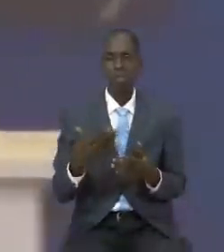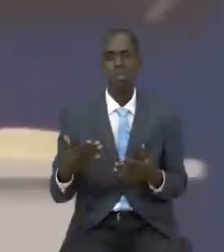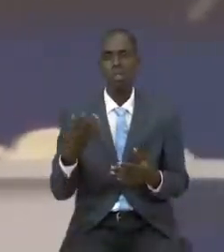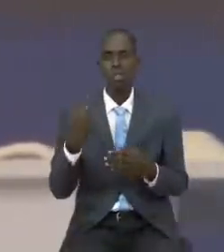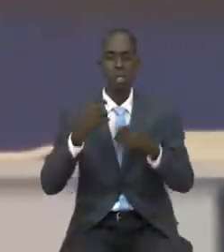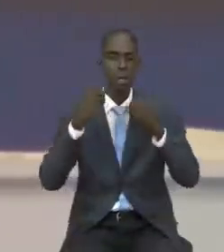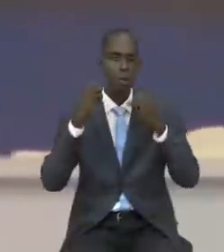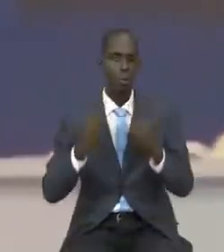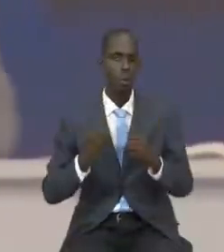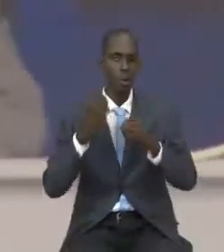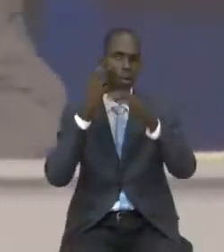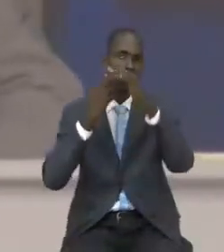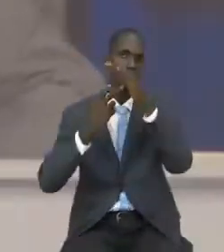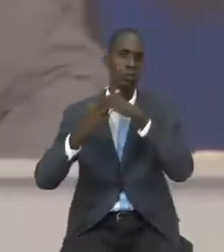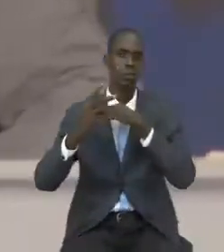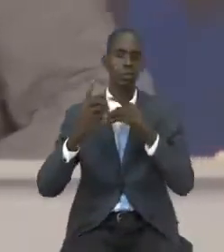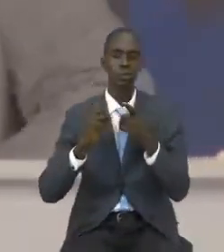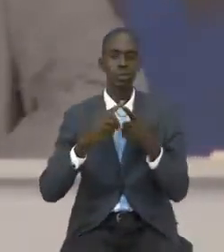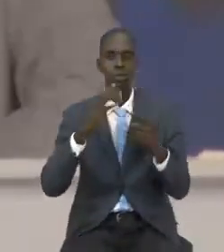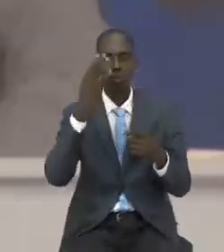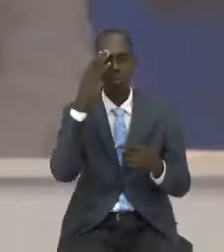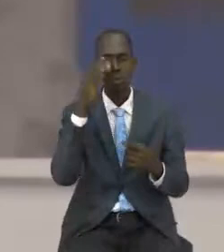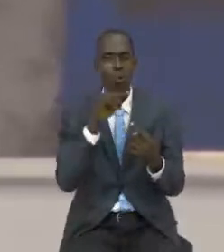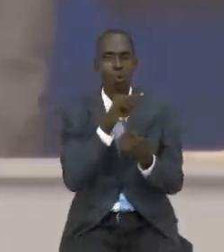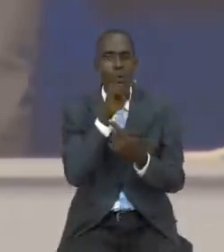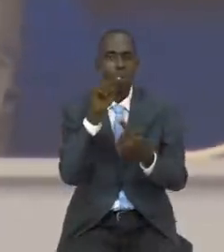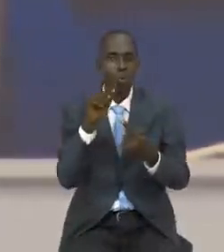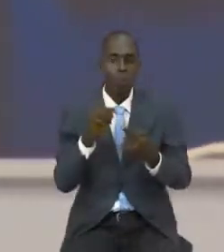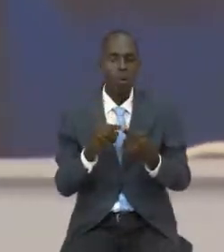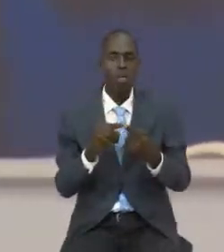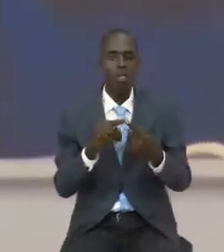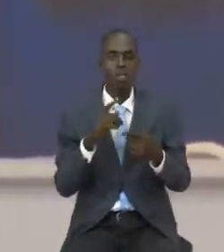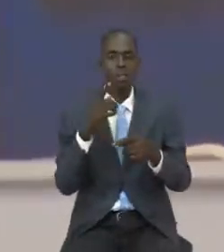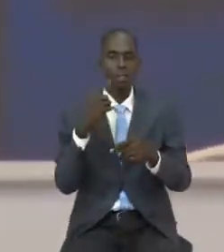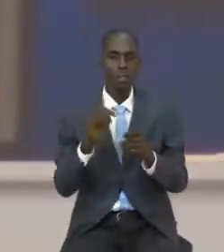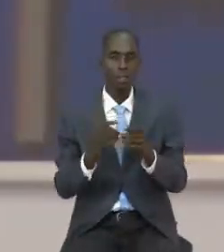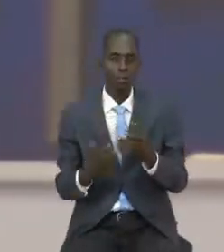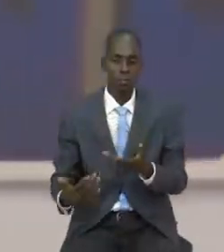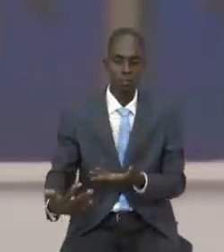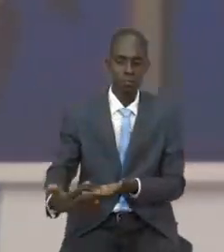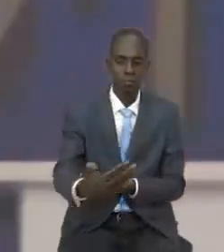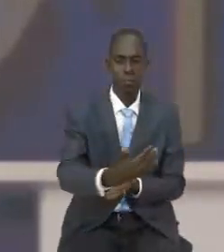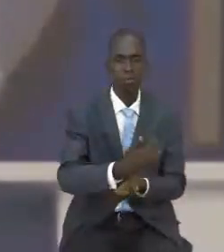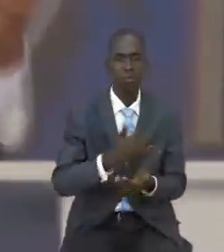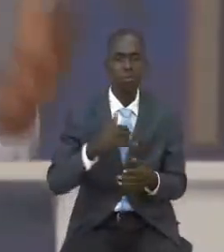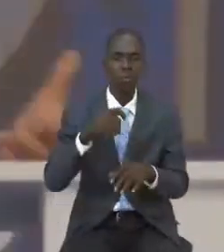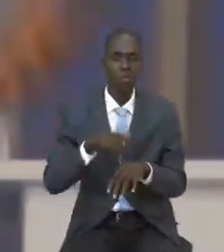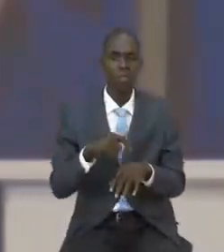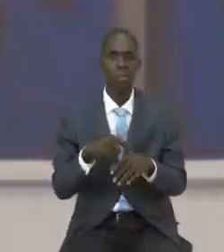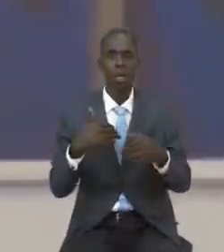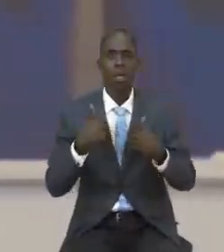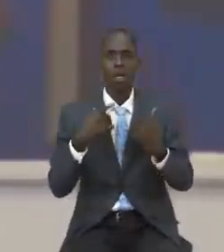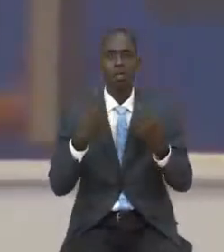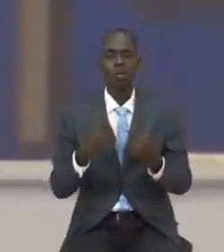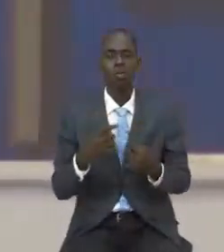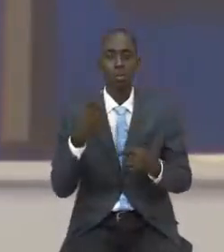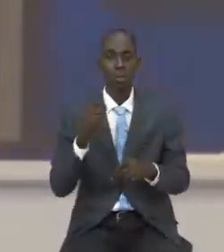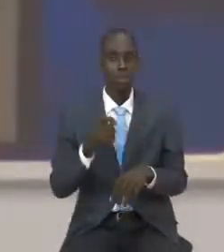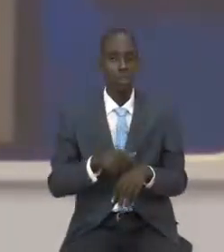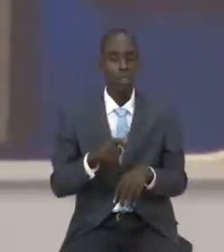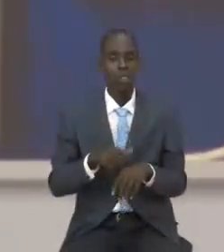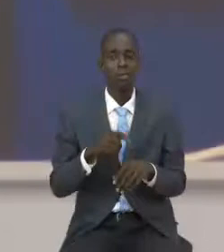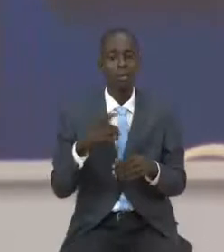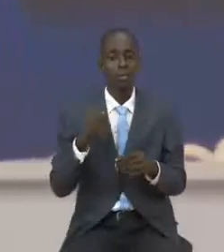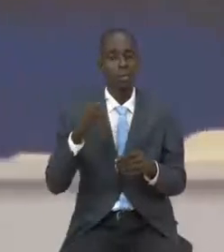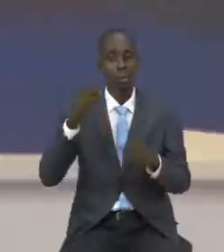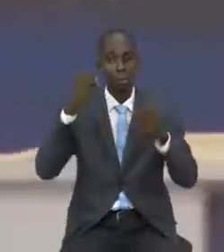to know when harvesting time has come, and the power to get all the